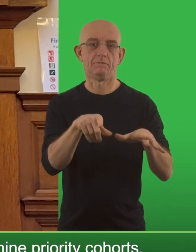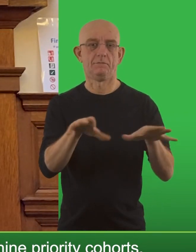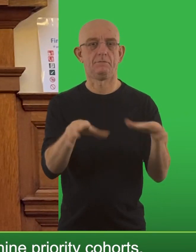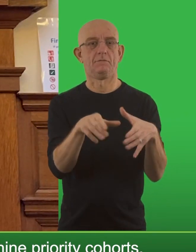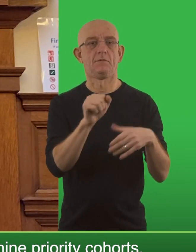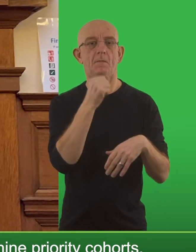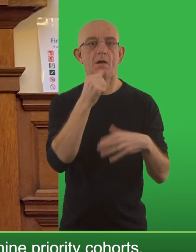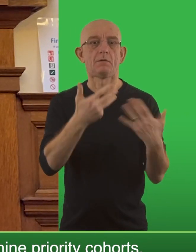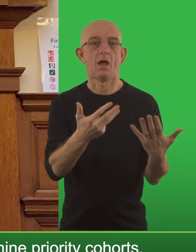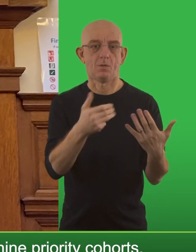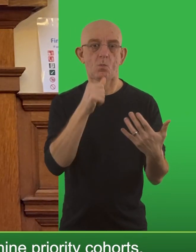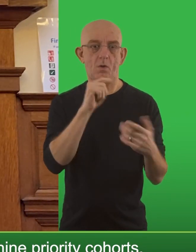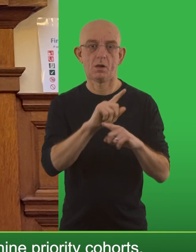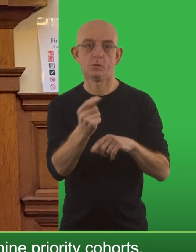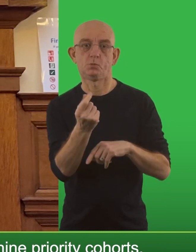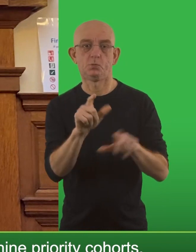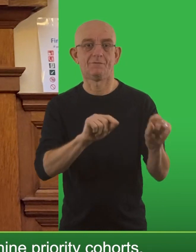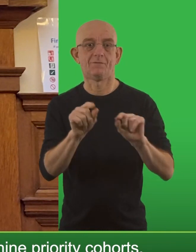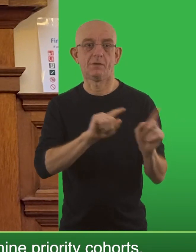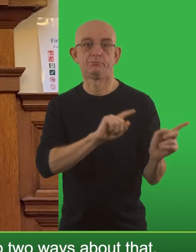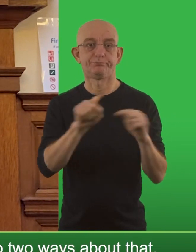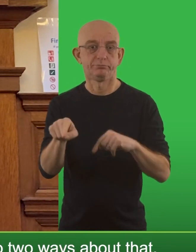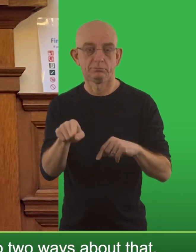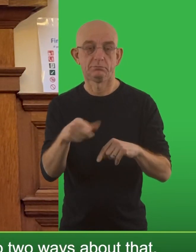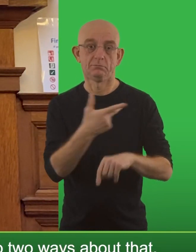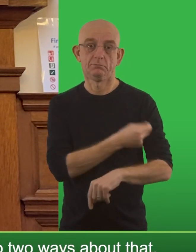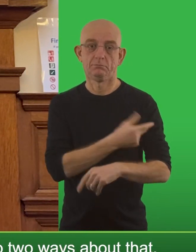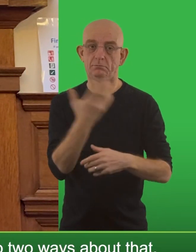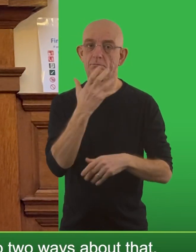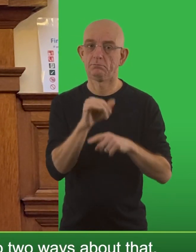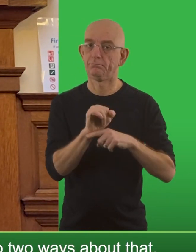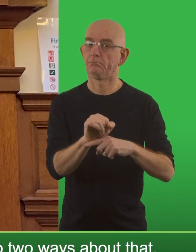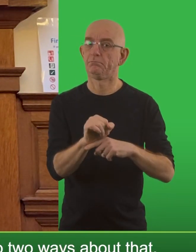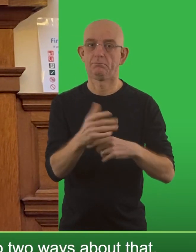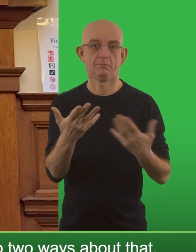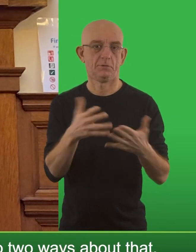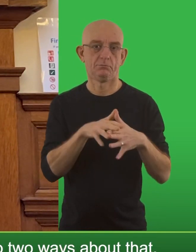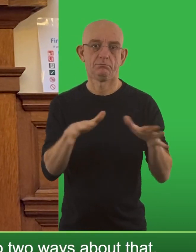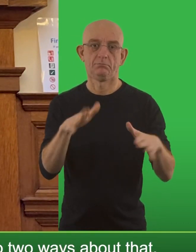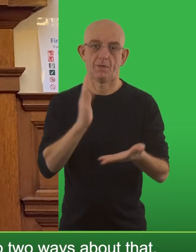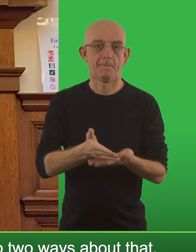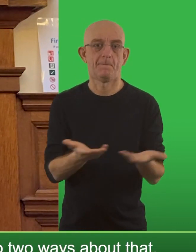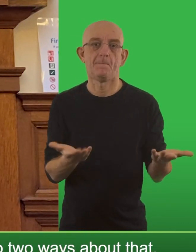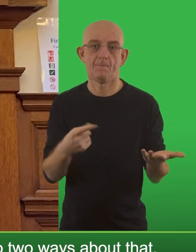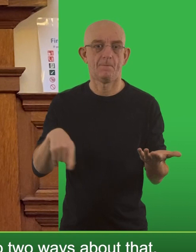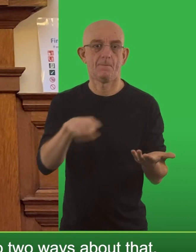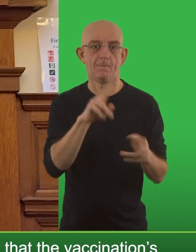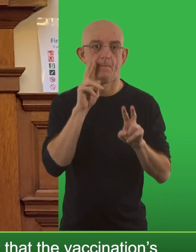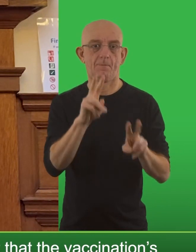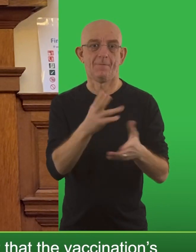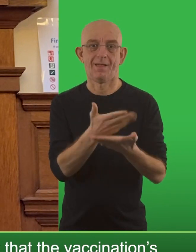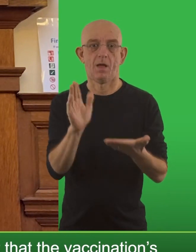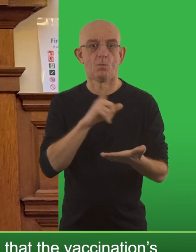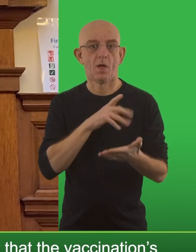initial 9 priority cohorts, will be invited shortly. The vaccine is having an impact. There's no two ways about